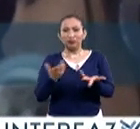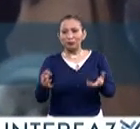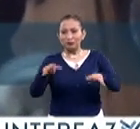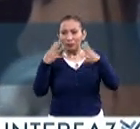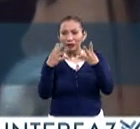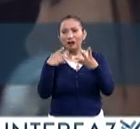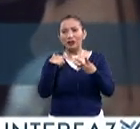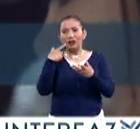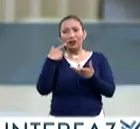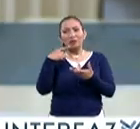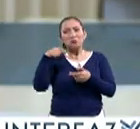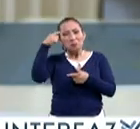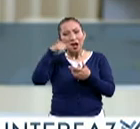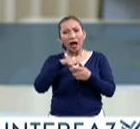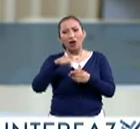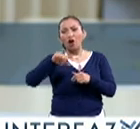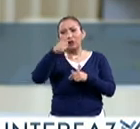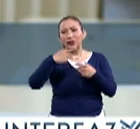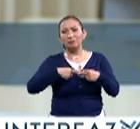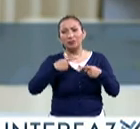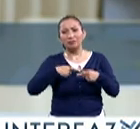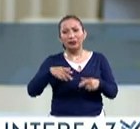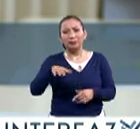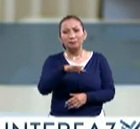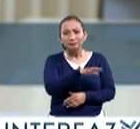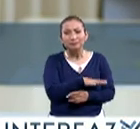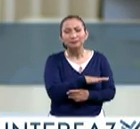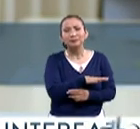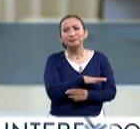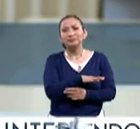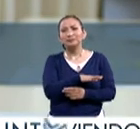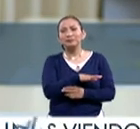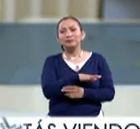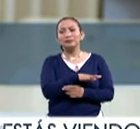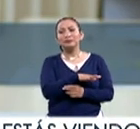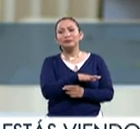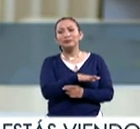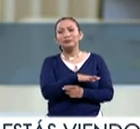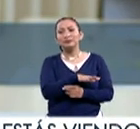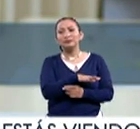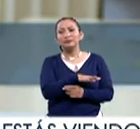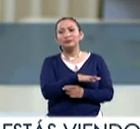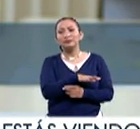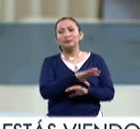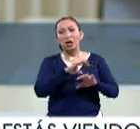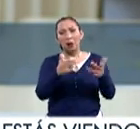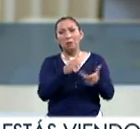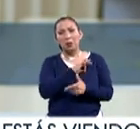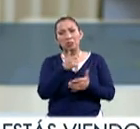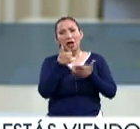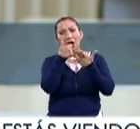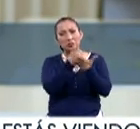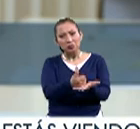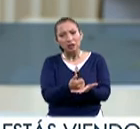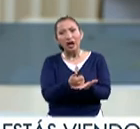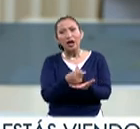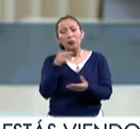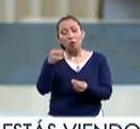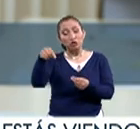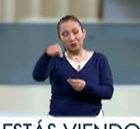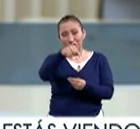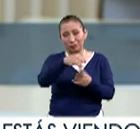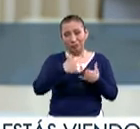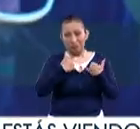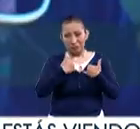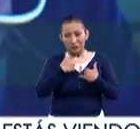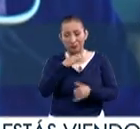many, many more people is really amazing for their own pride, their own empowerment, and also the belief that the rest of the community can have